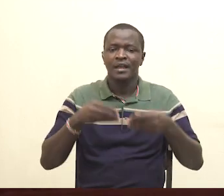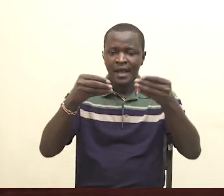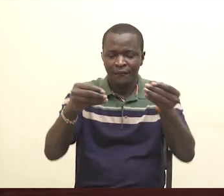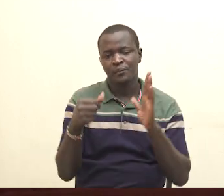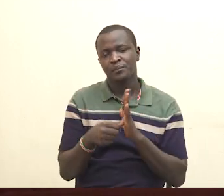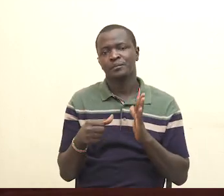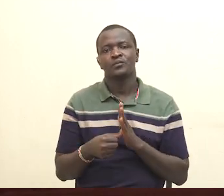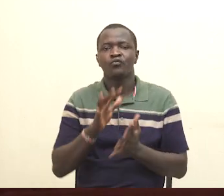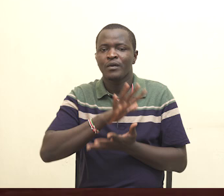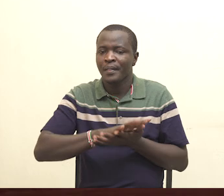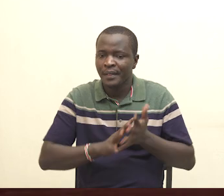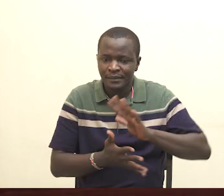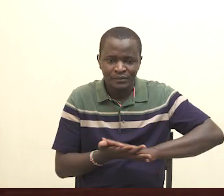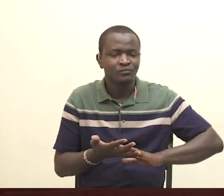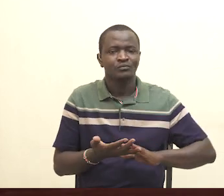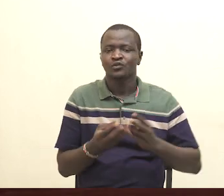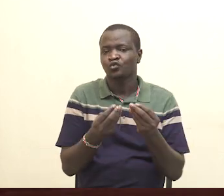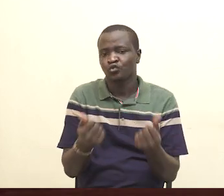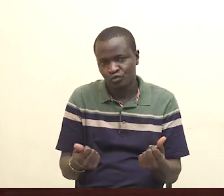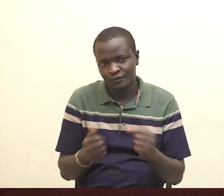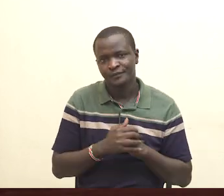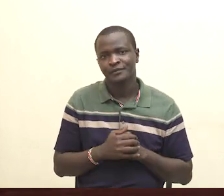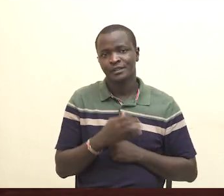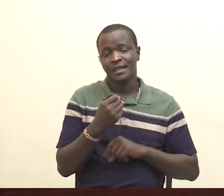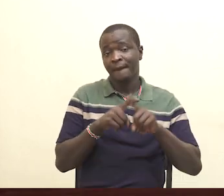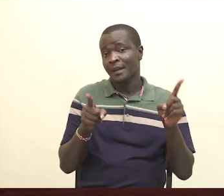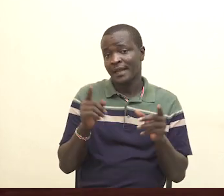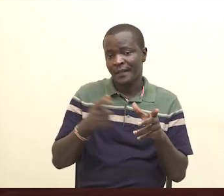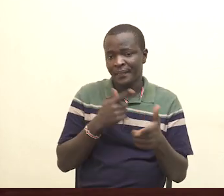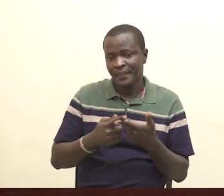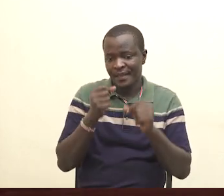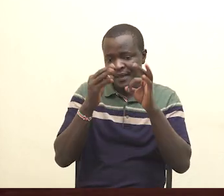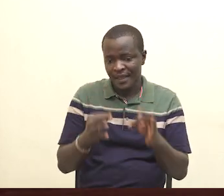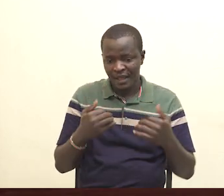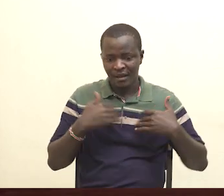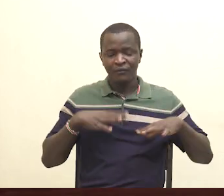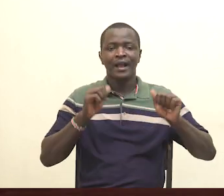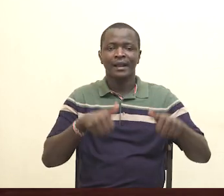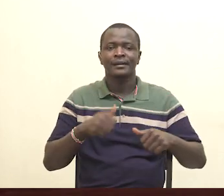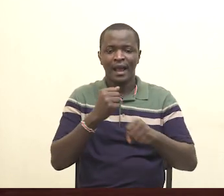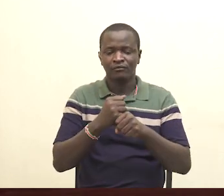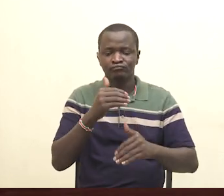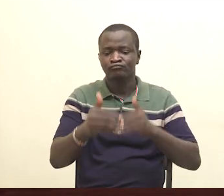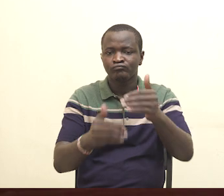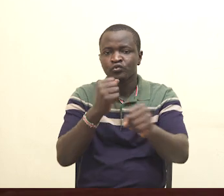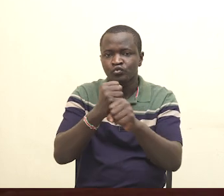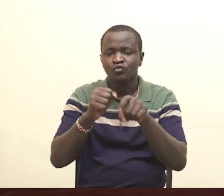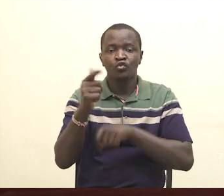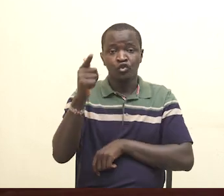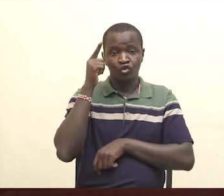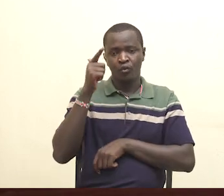remains a problem without a concrete solution. But then if we can have a legal